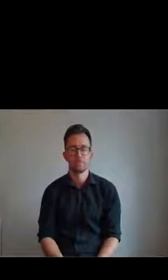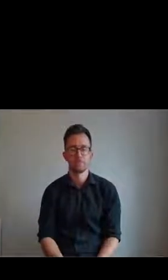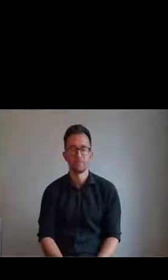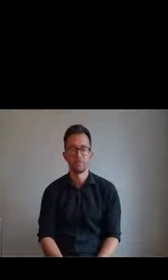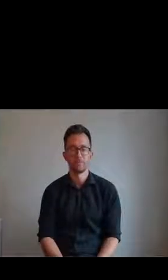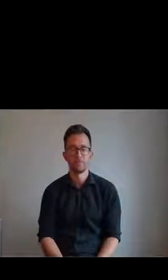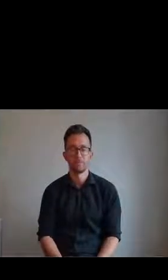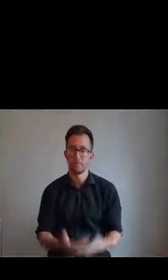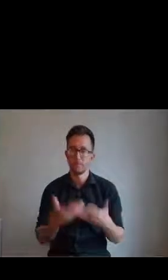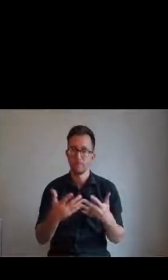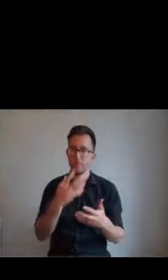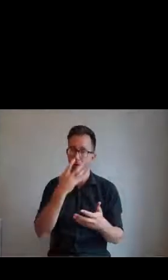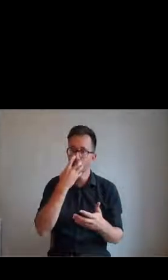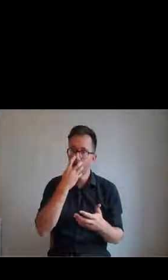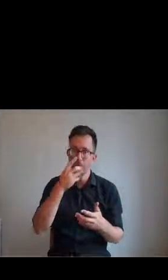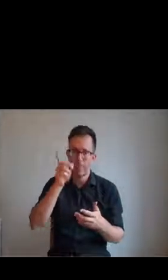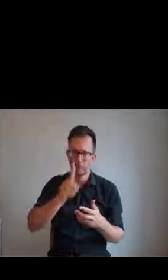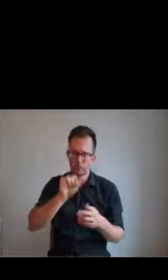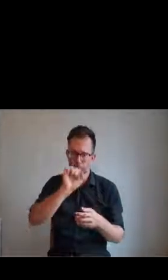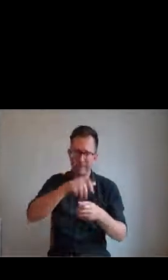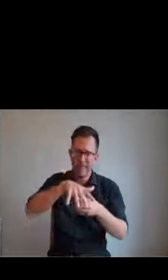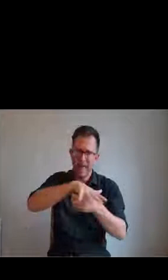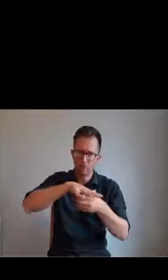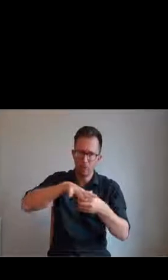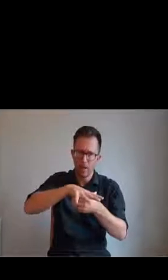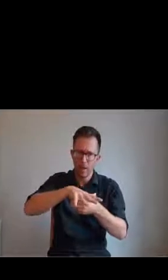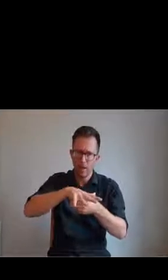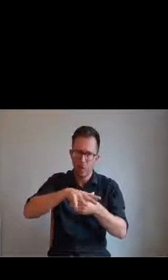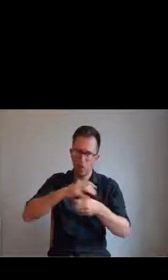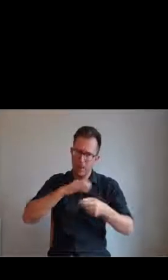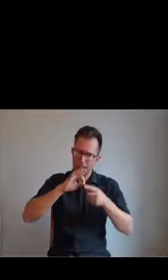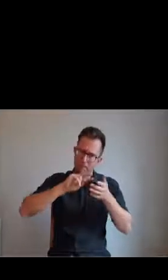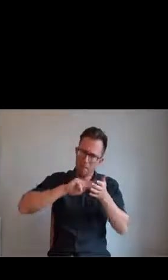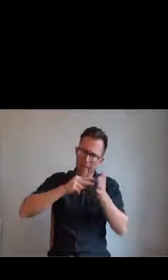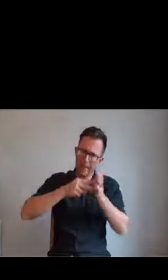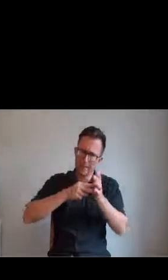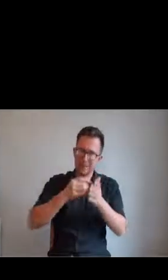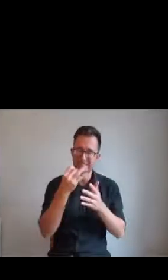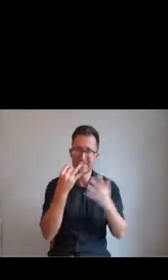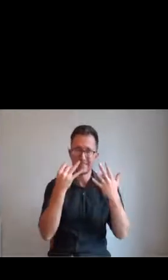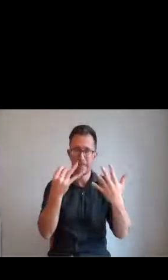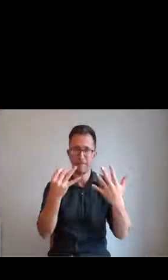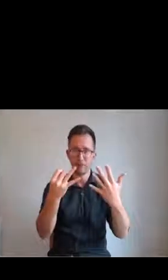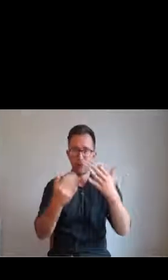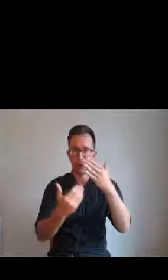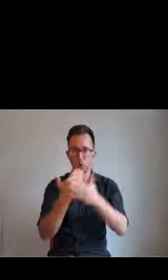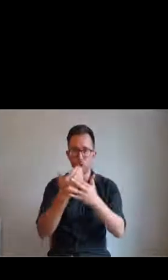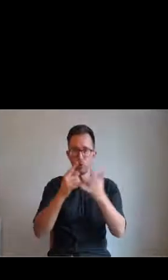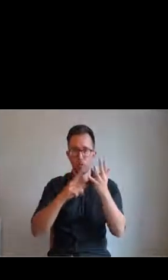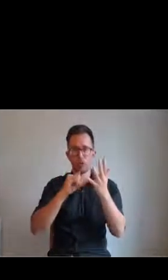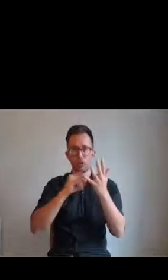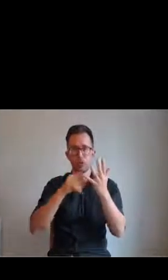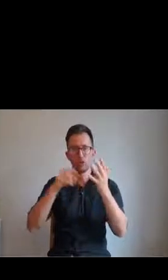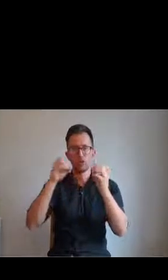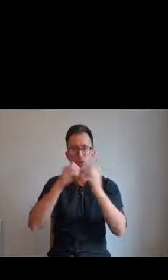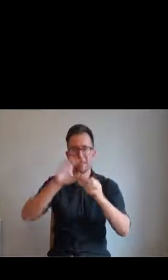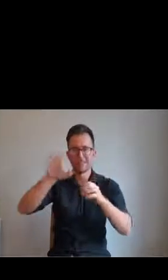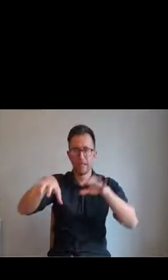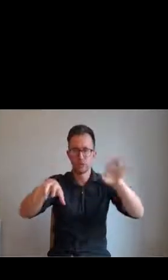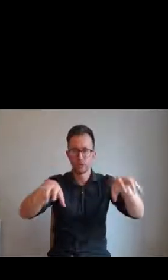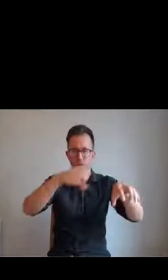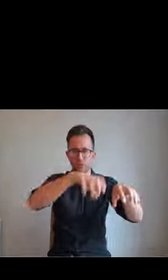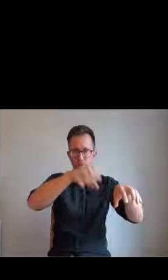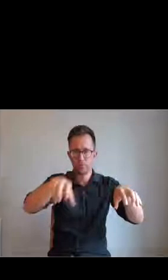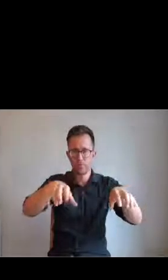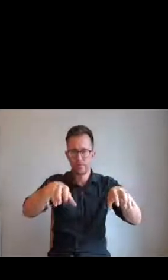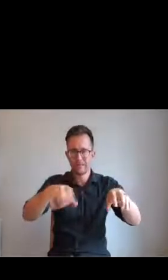Onto utilities, we currently propose 7 small substations in the vicinity of the A13 junction. These would be approximately 3